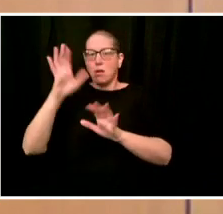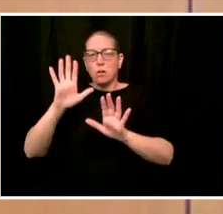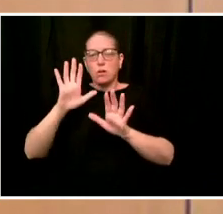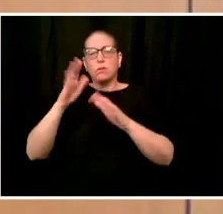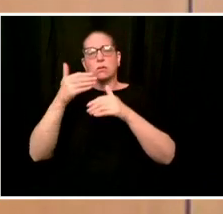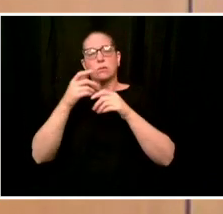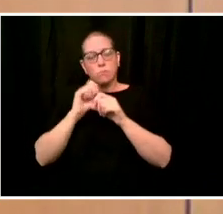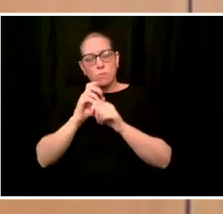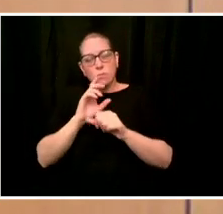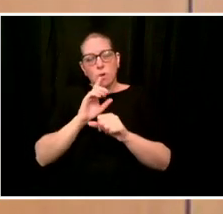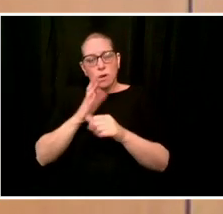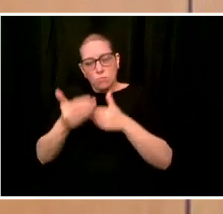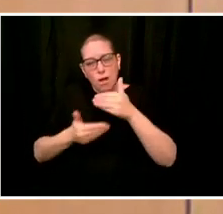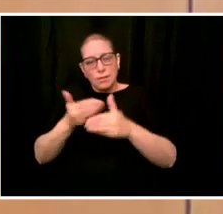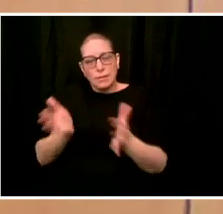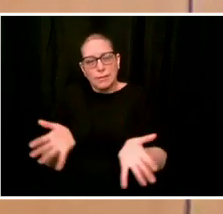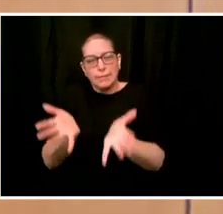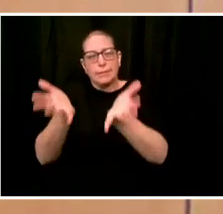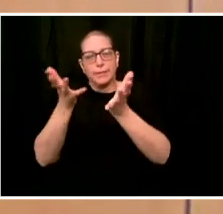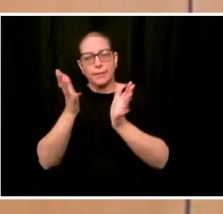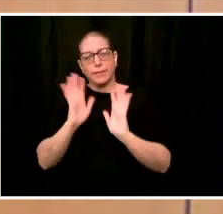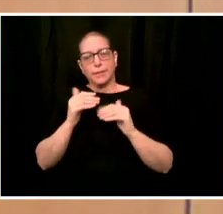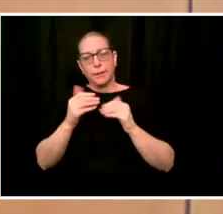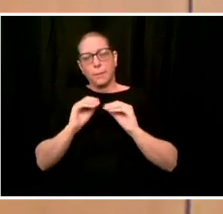breaking public health